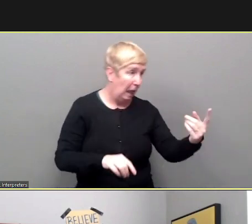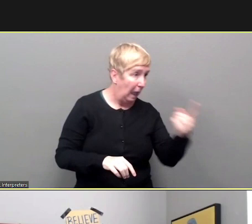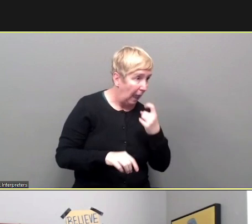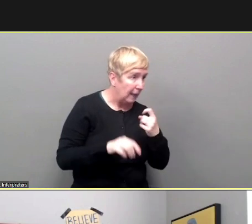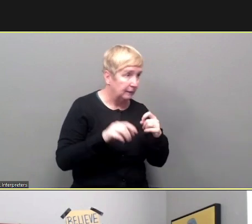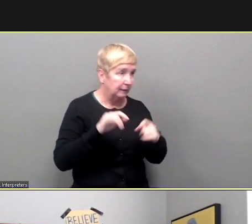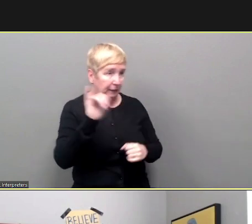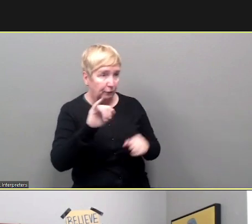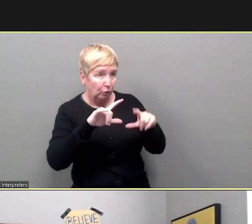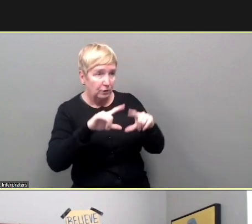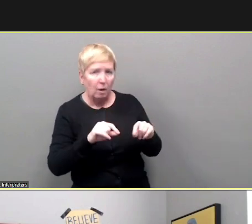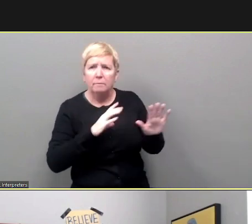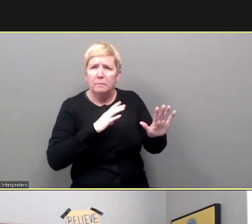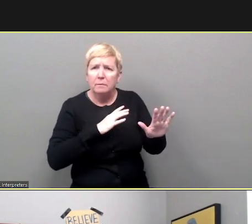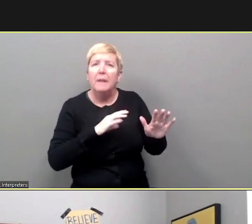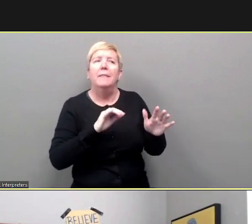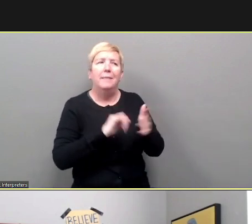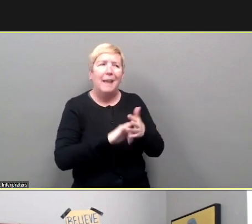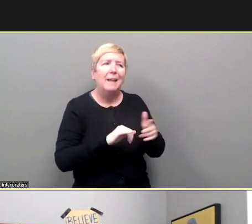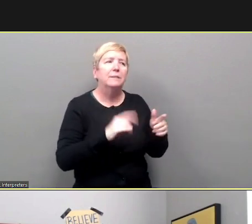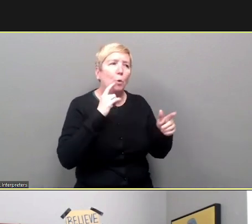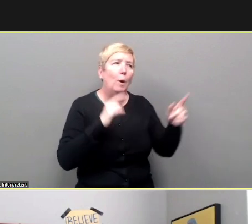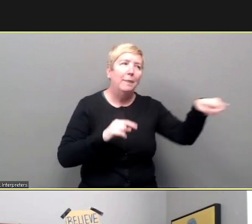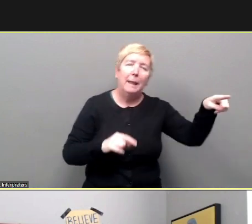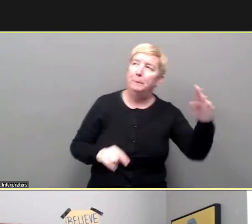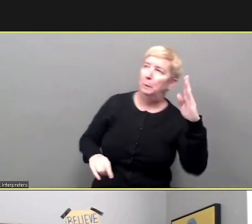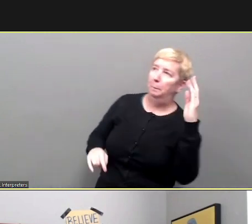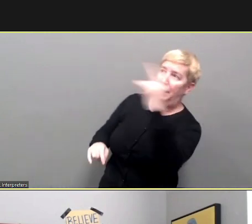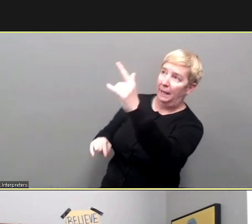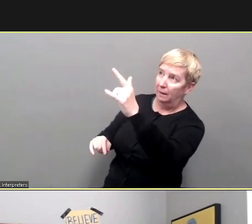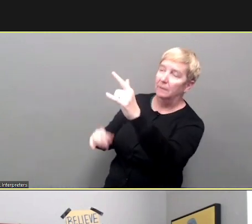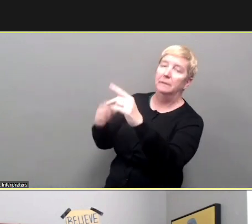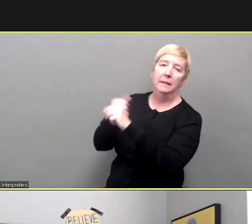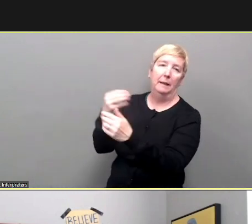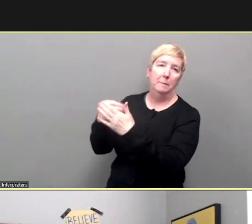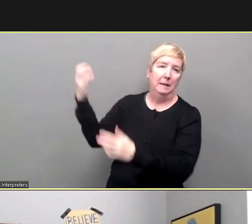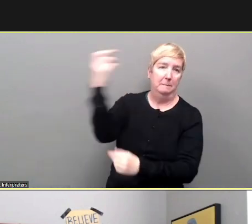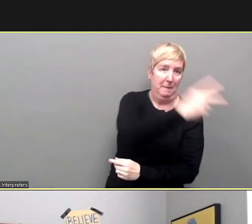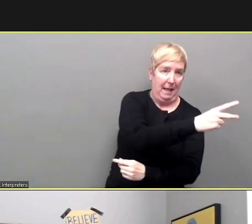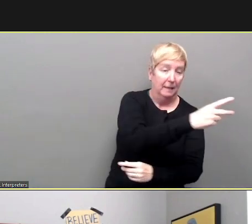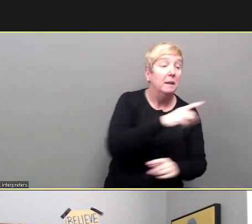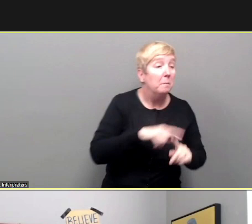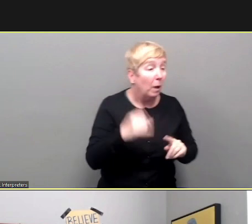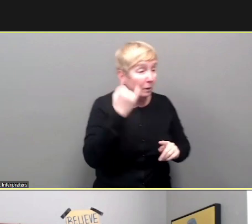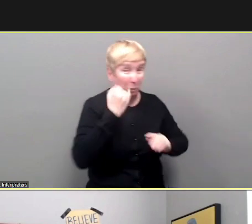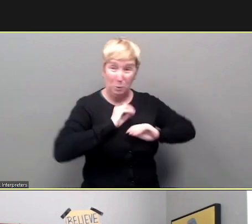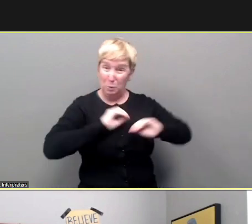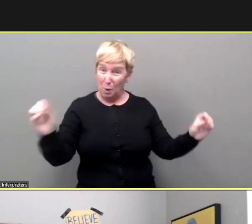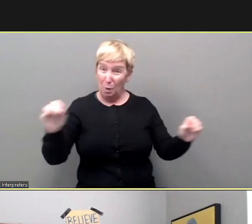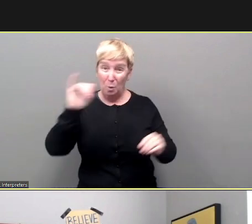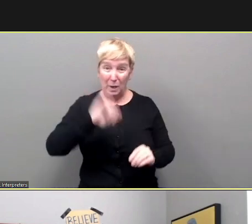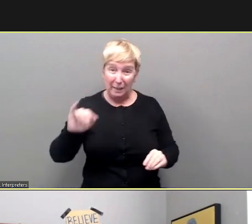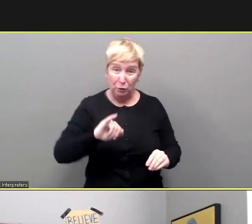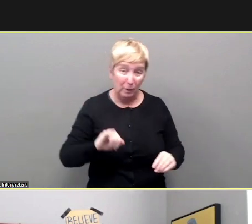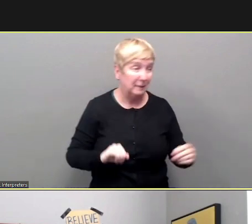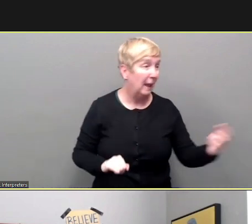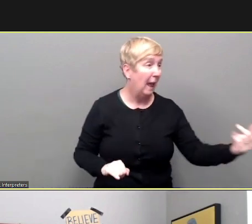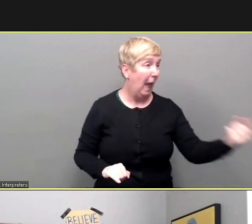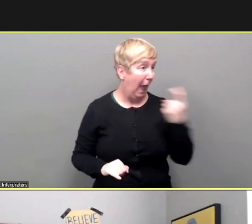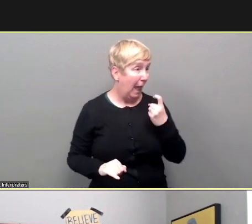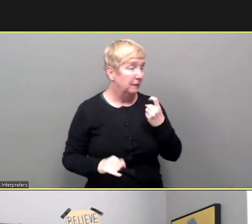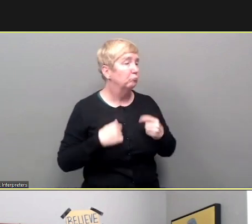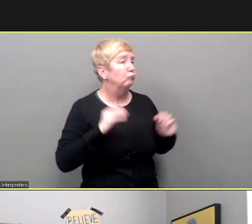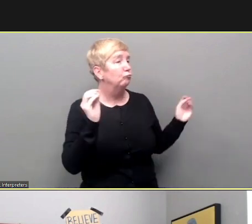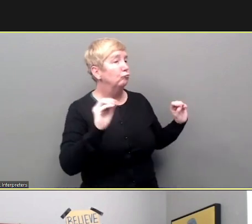get some reimbursement if people do have insurance. But if you don't, that's okay. You can go ahead, go in line.